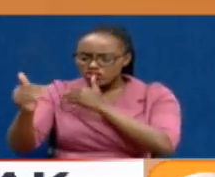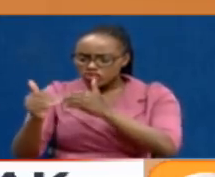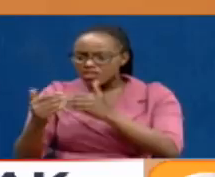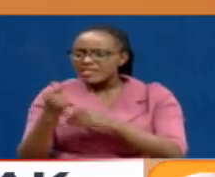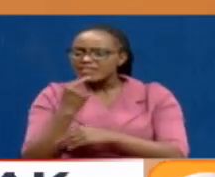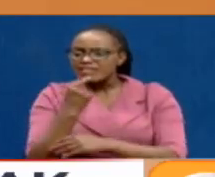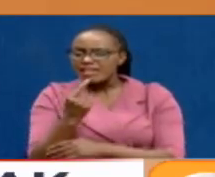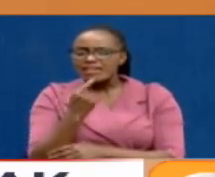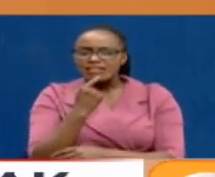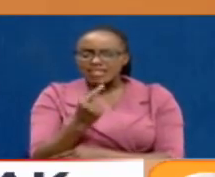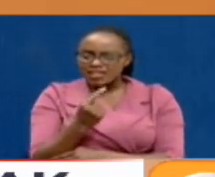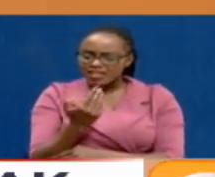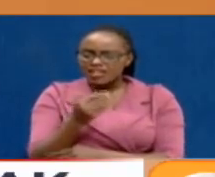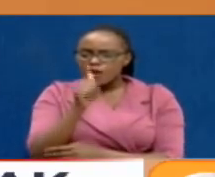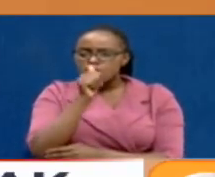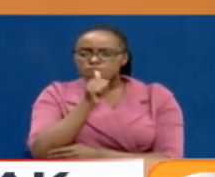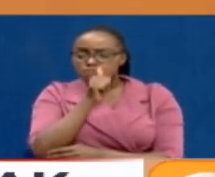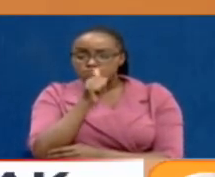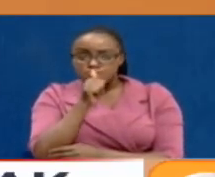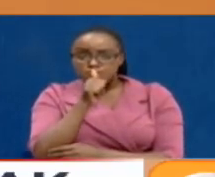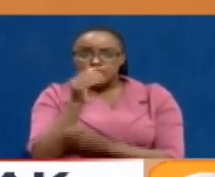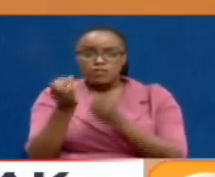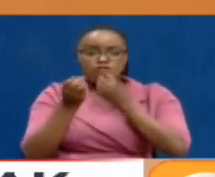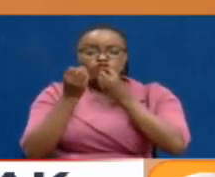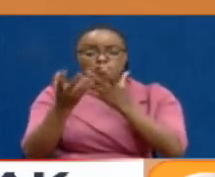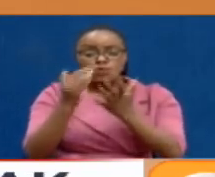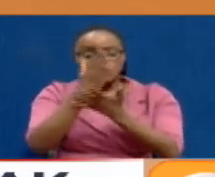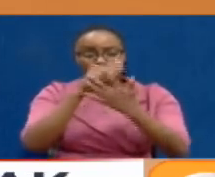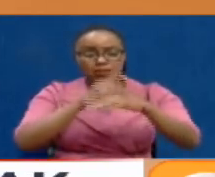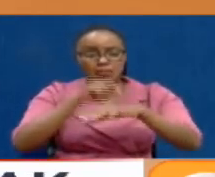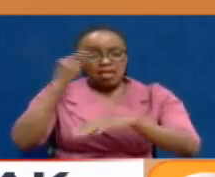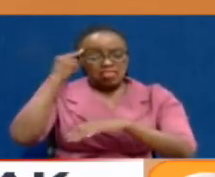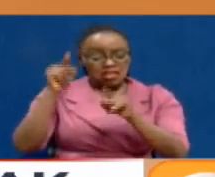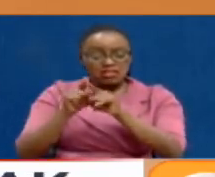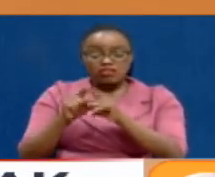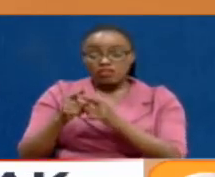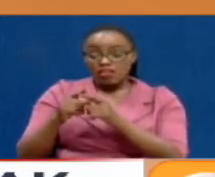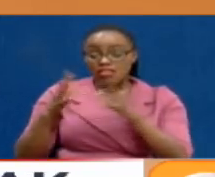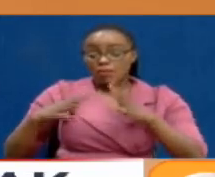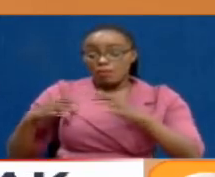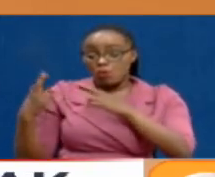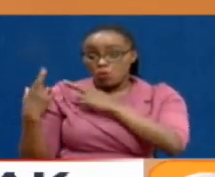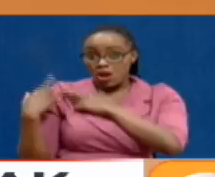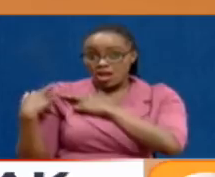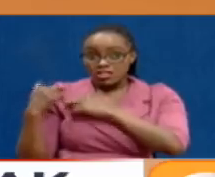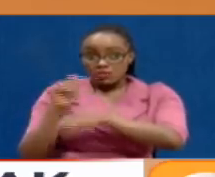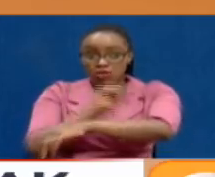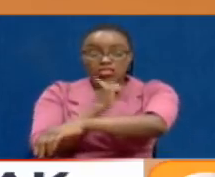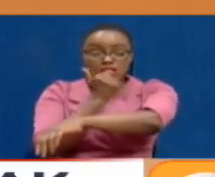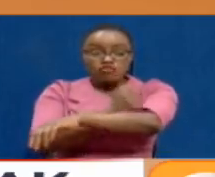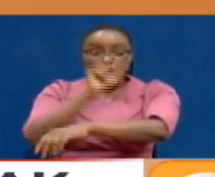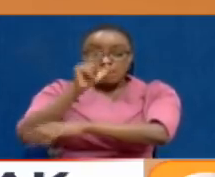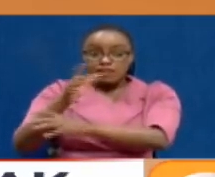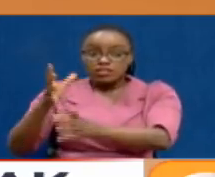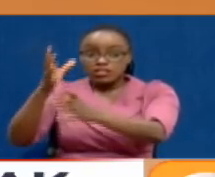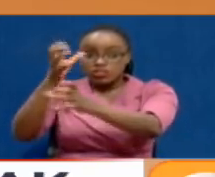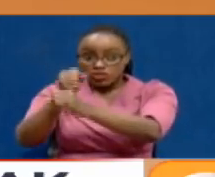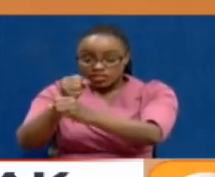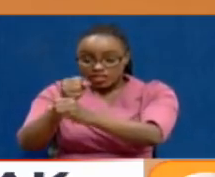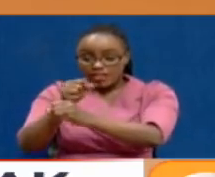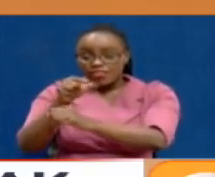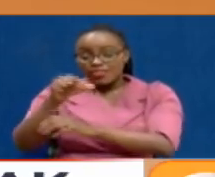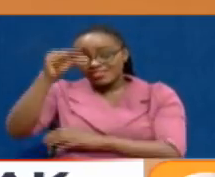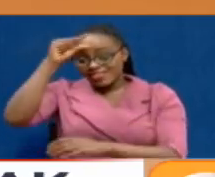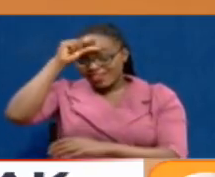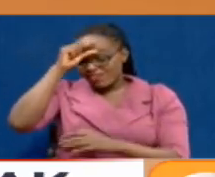or patient confidentiality. So sometimes I think that is left to the authorities. That's where you have to trust the healthcare